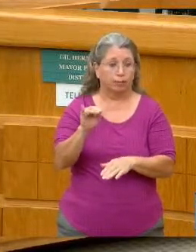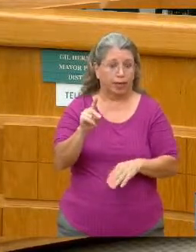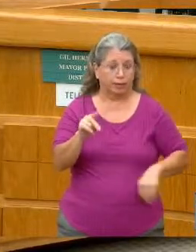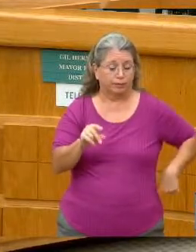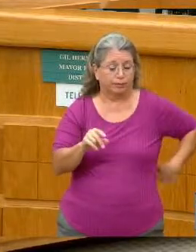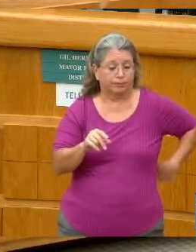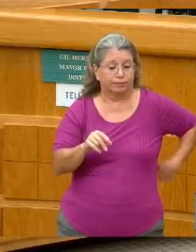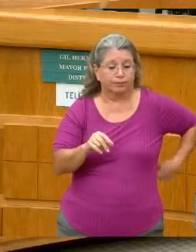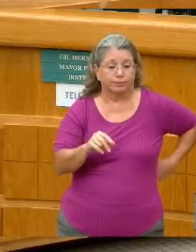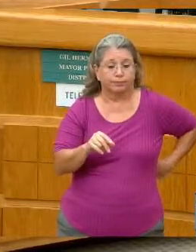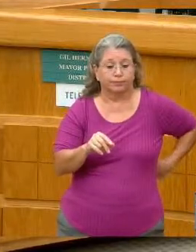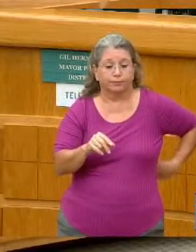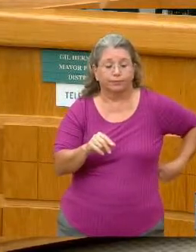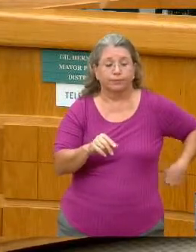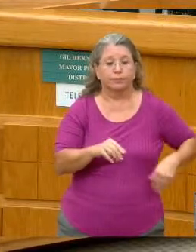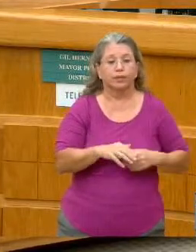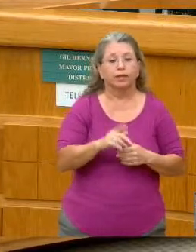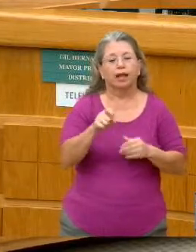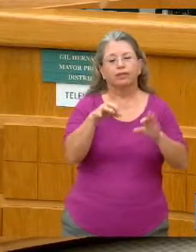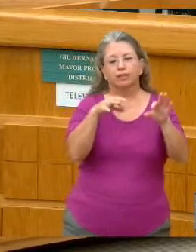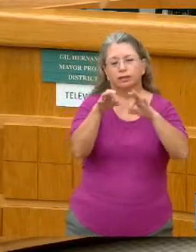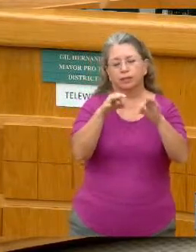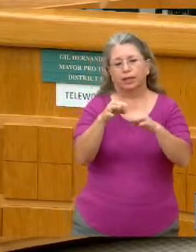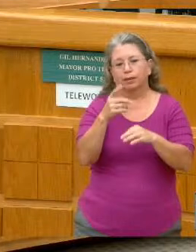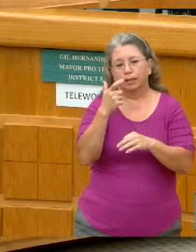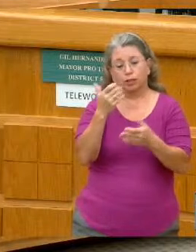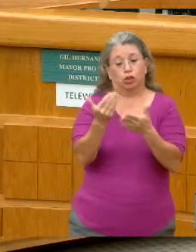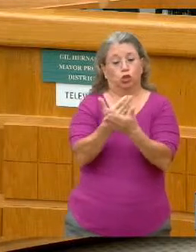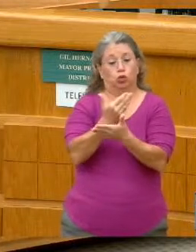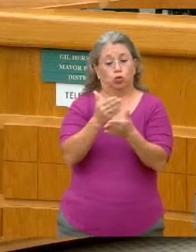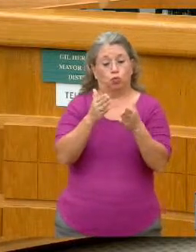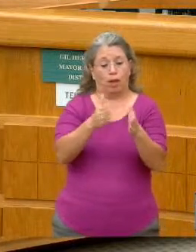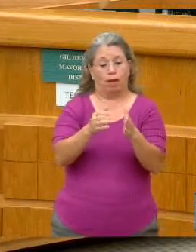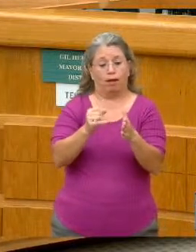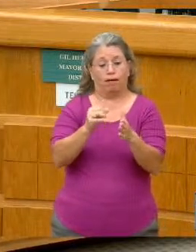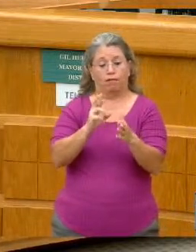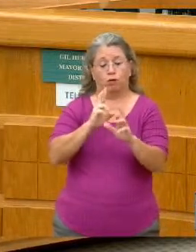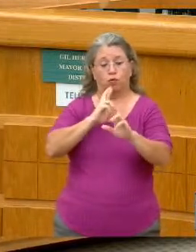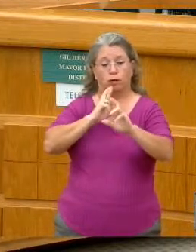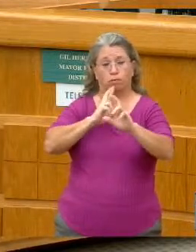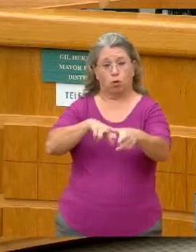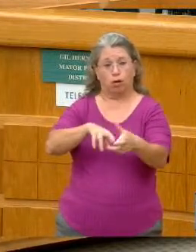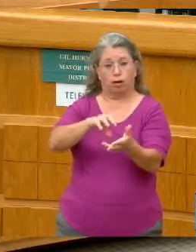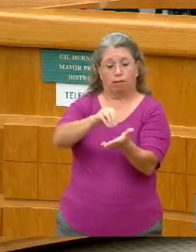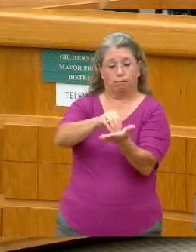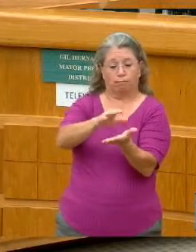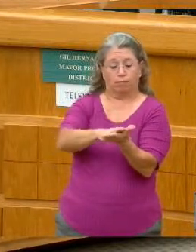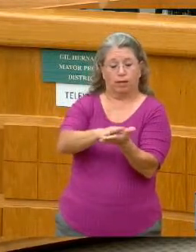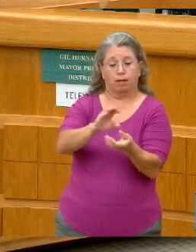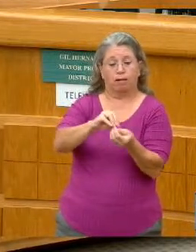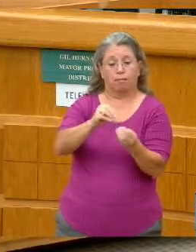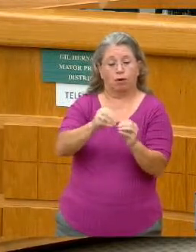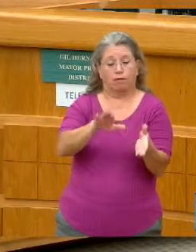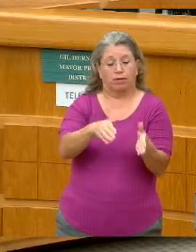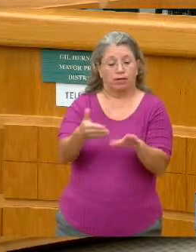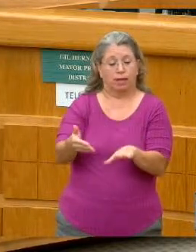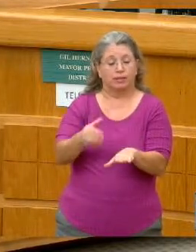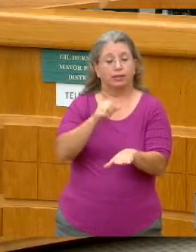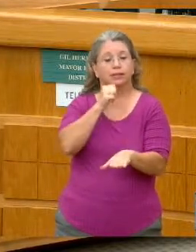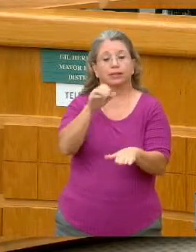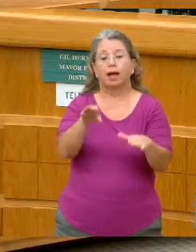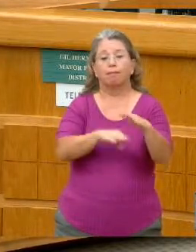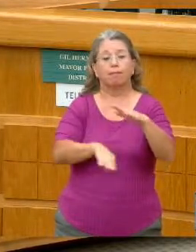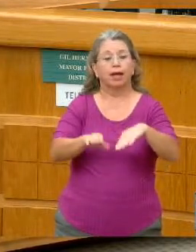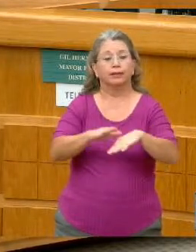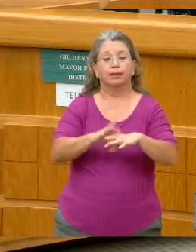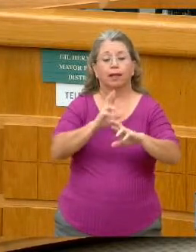bit of a caveat because the new way of measuring fatalities or recording fatalities, it's not based upon the report that we get